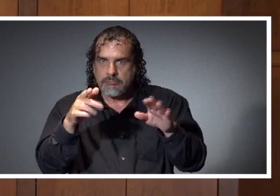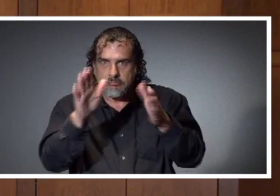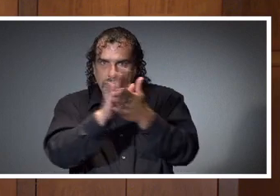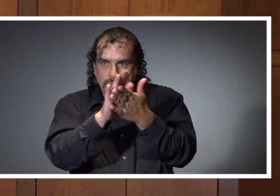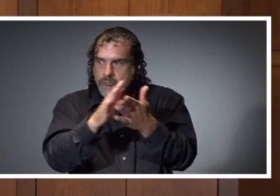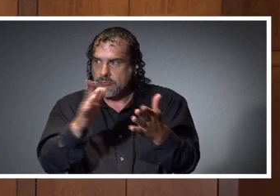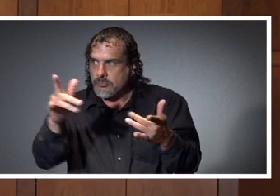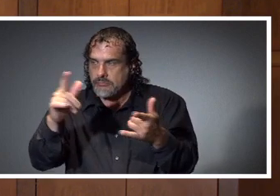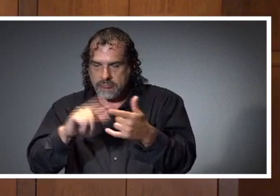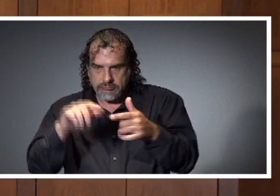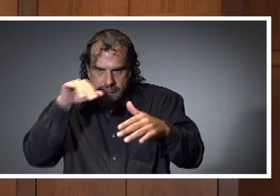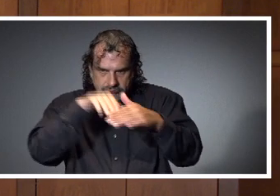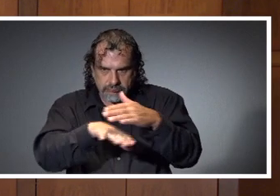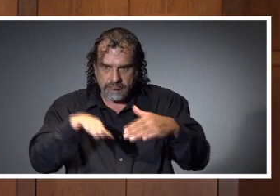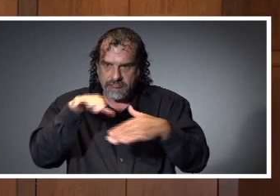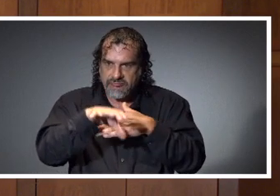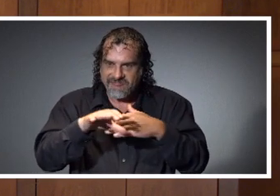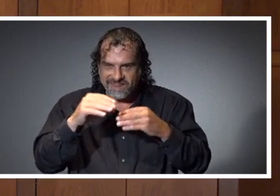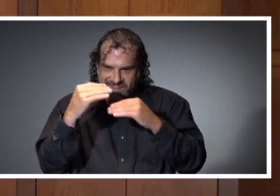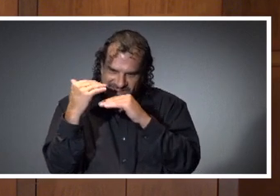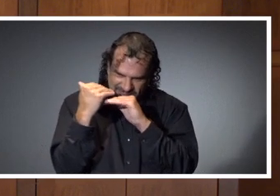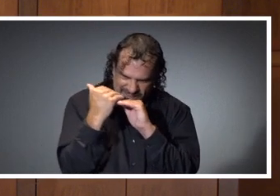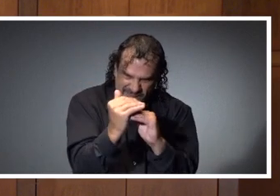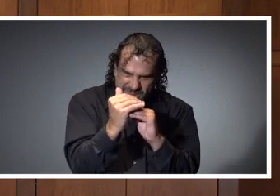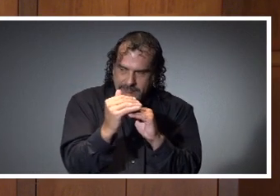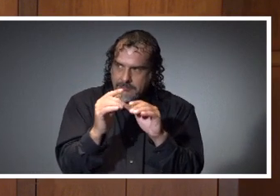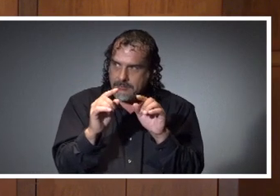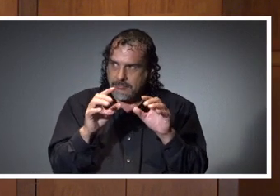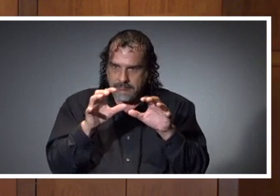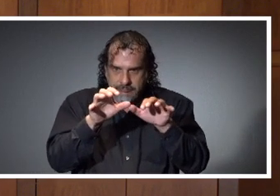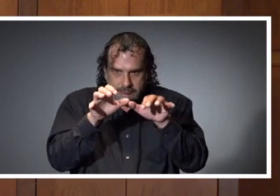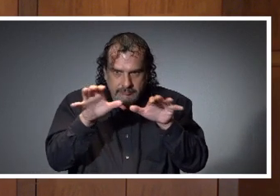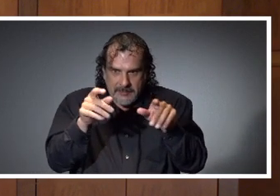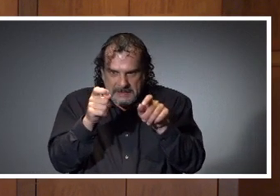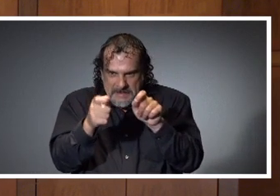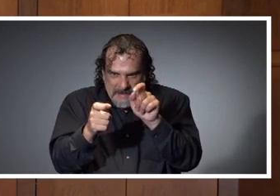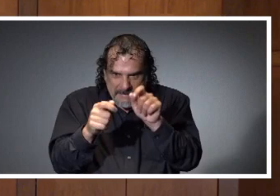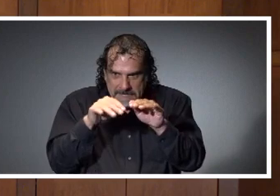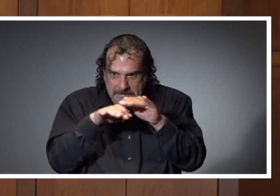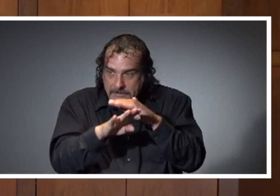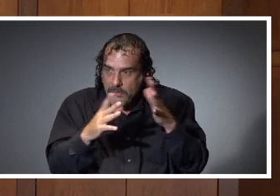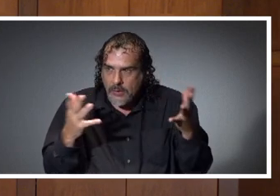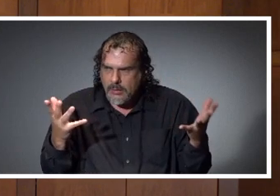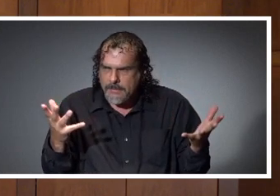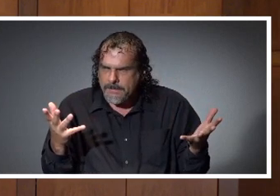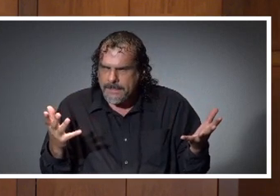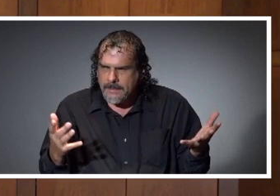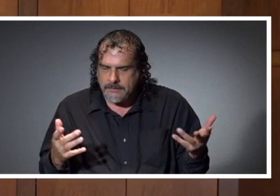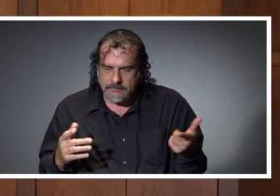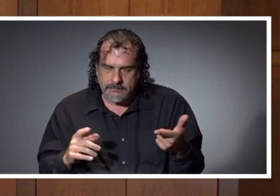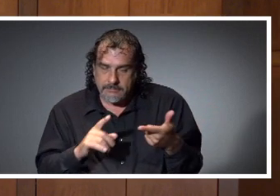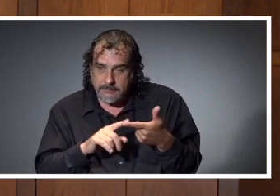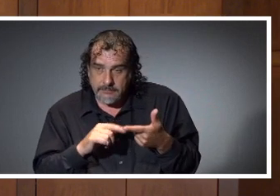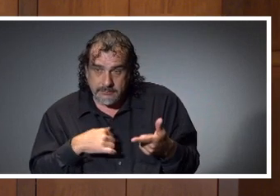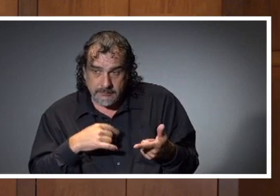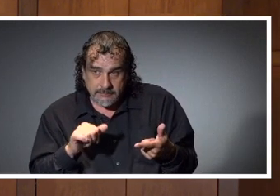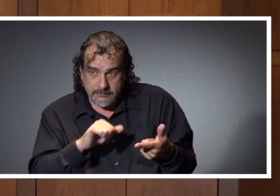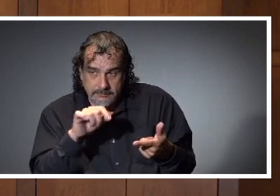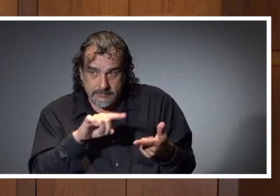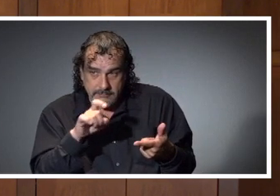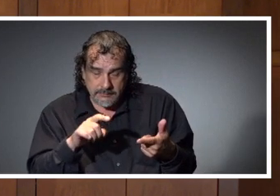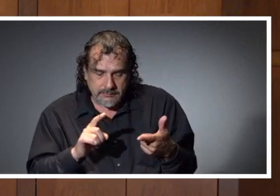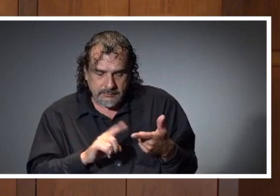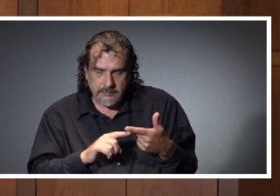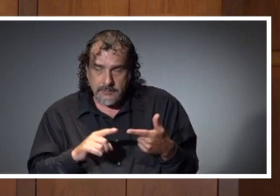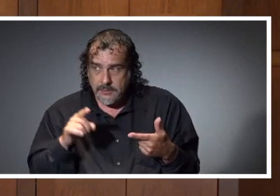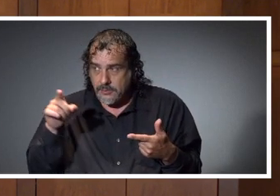in and try and enforce more stricter social distancing guidelines? And then I have another question.